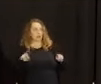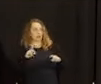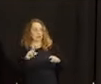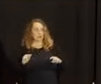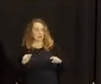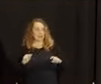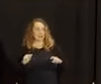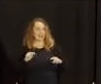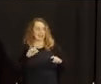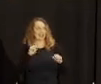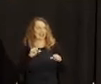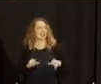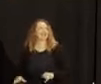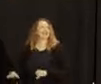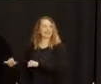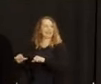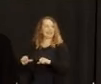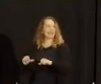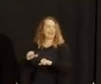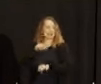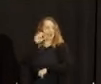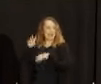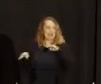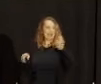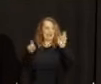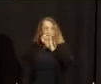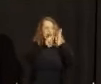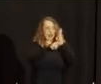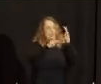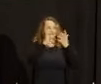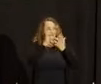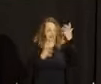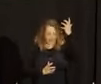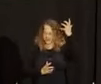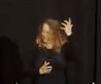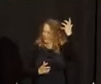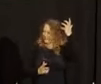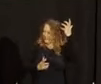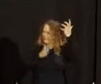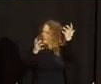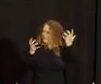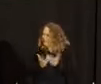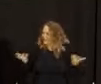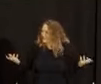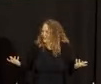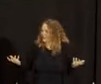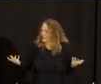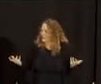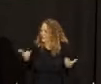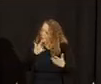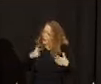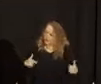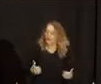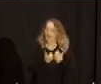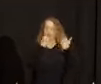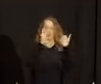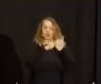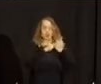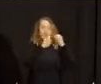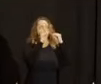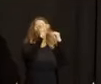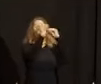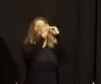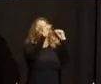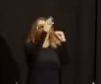one way. And that can be very challenging, and trying to unpack that, trying